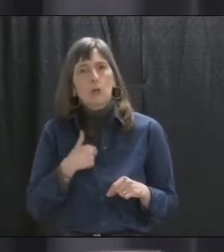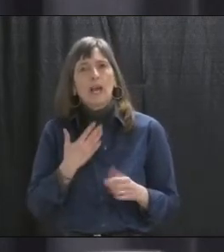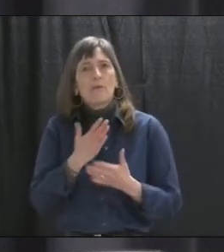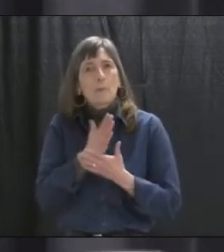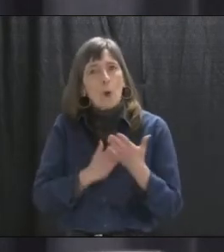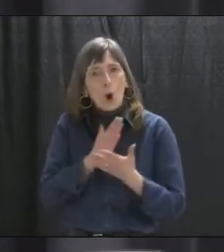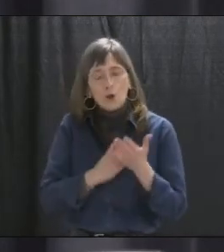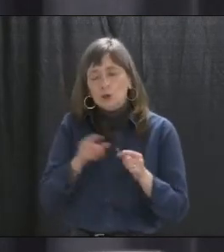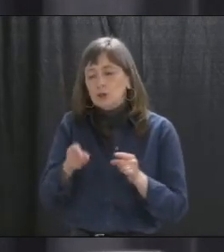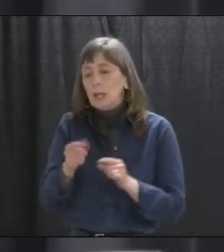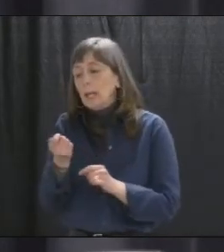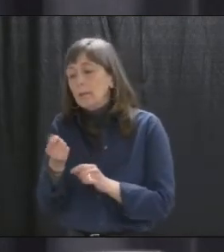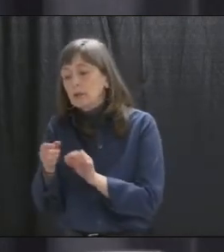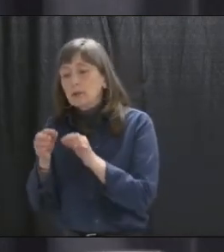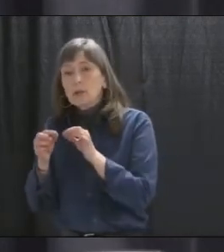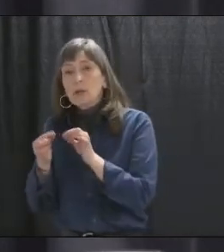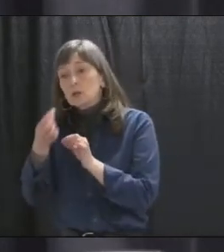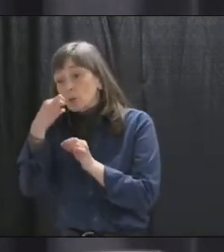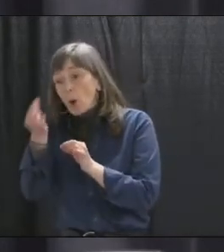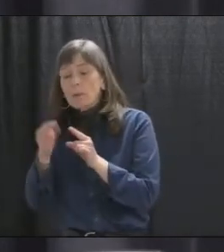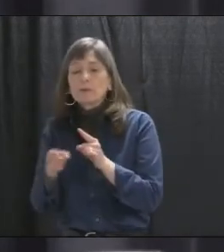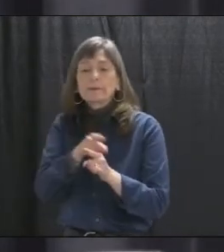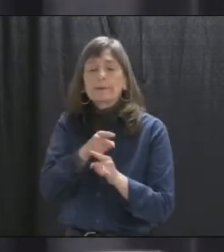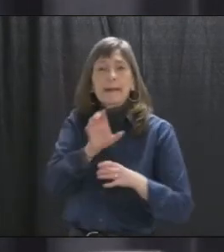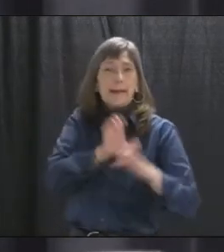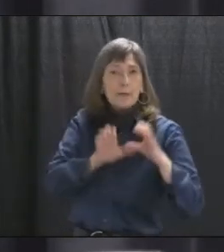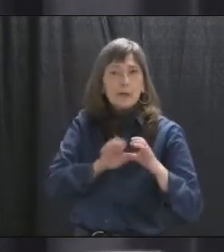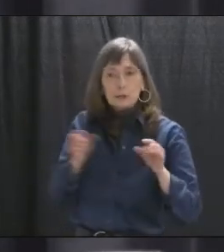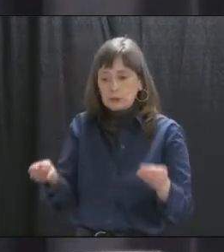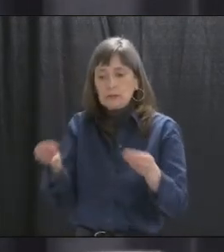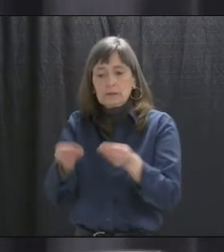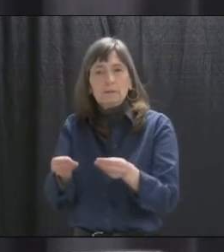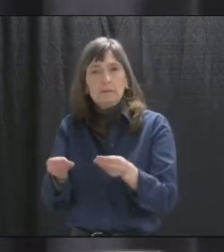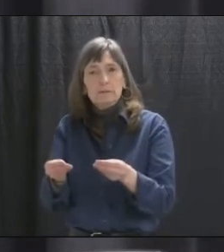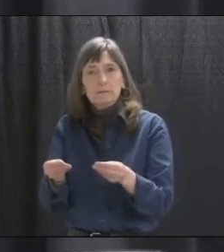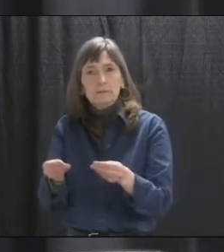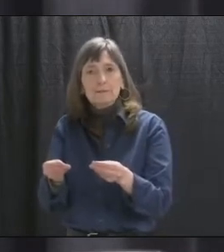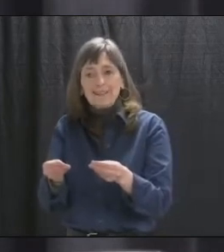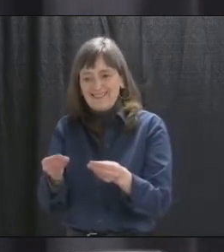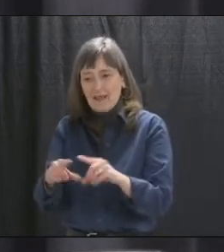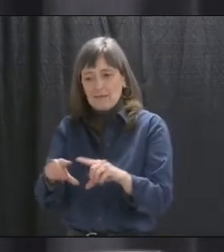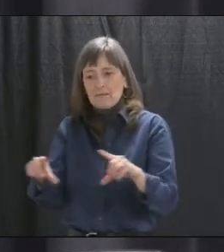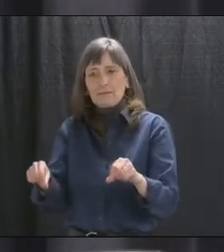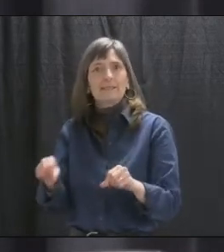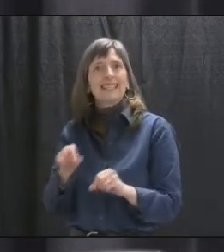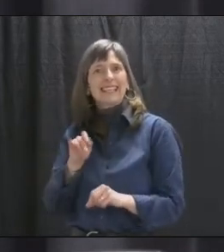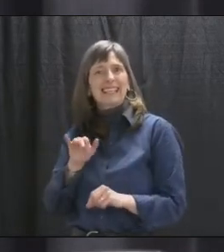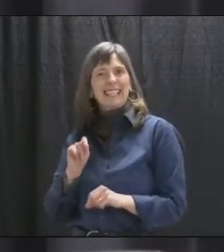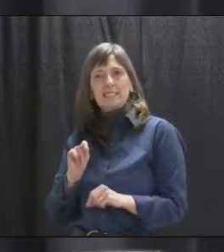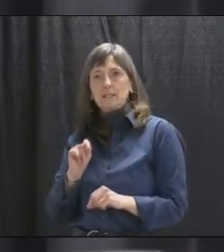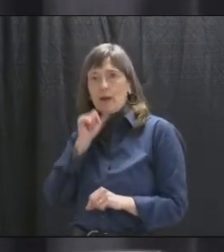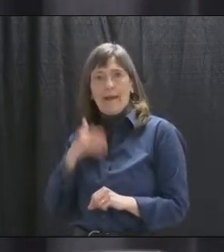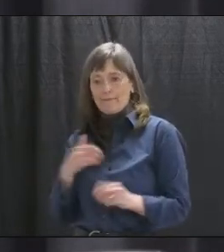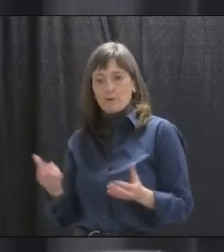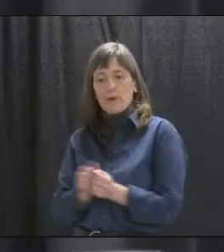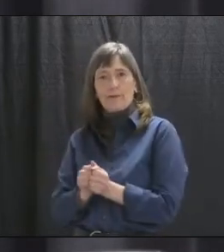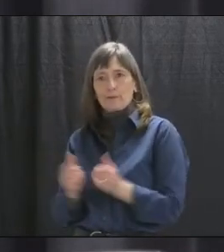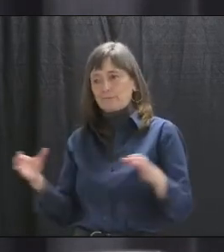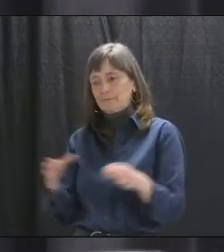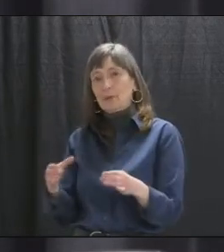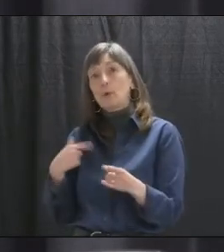so we'll have swabs and we have reagents. We have a significant number of